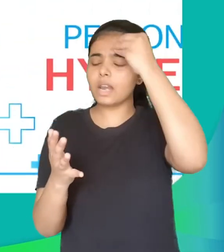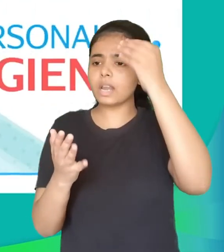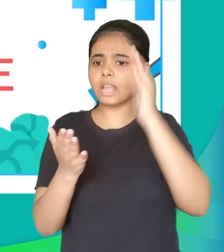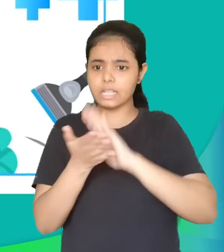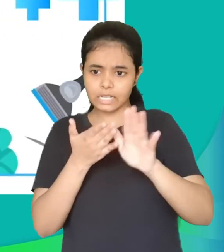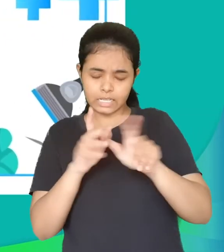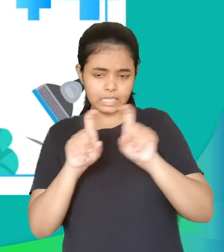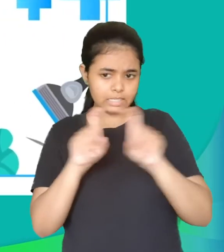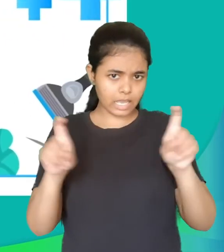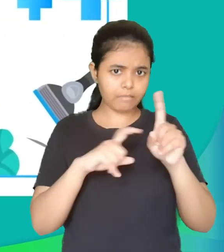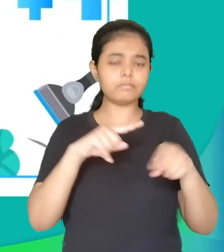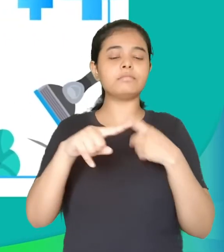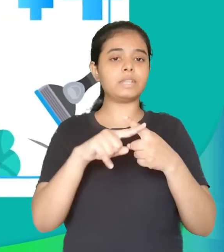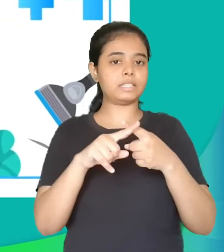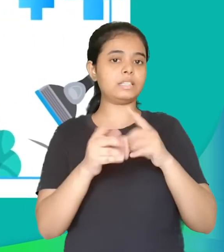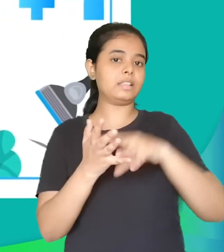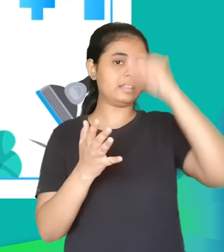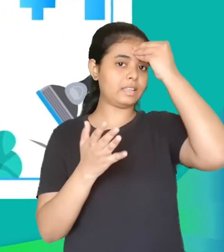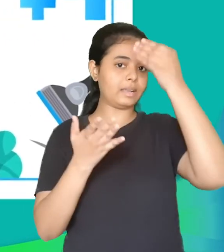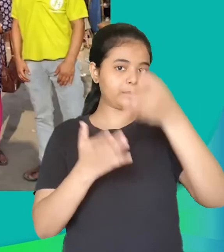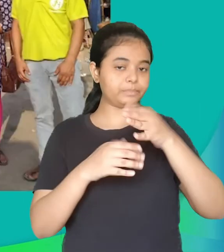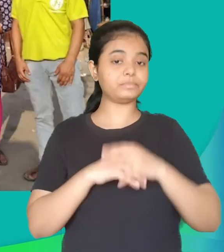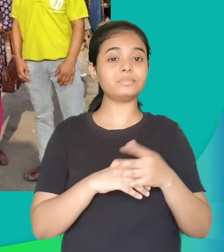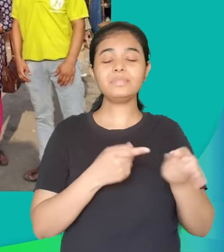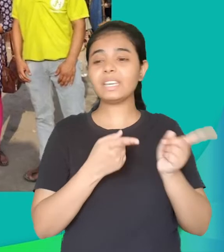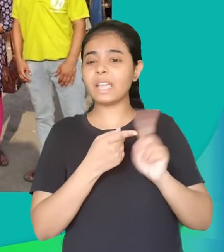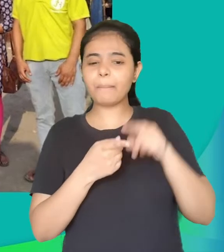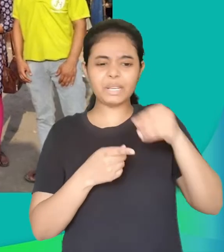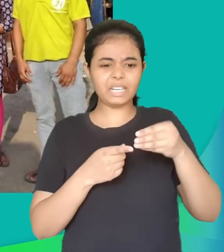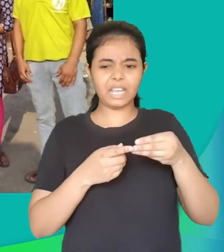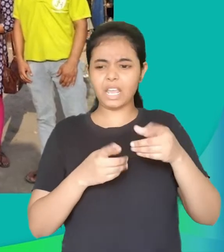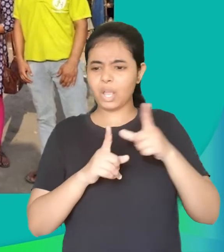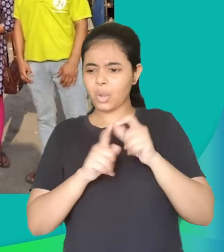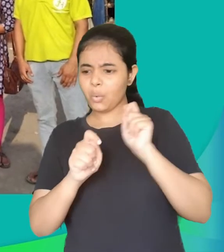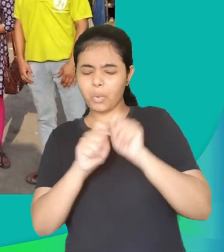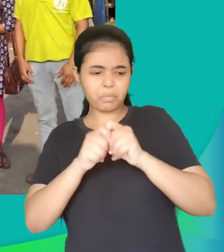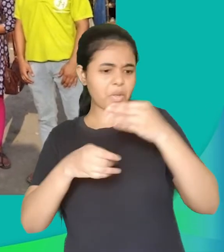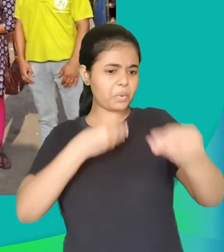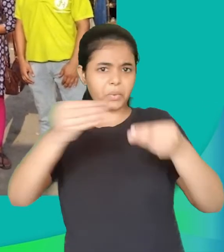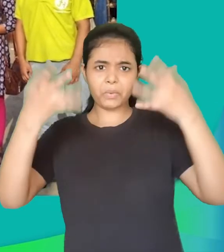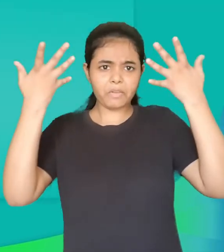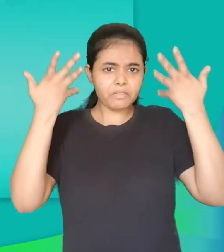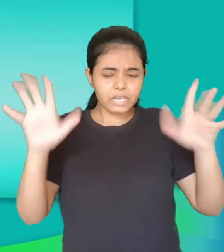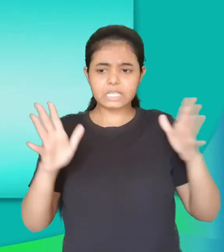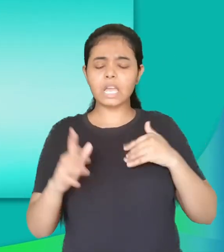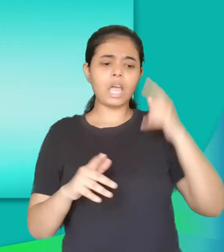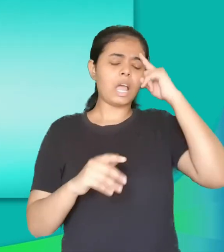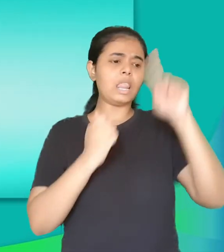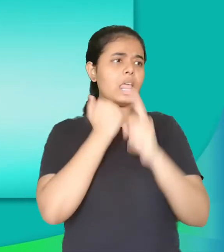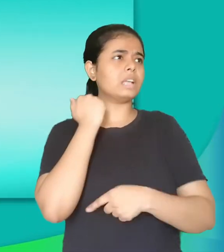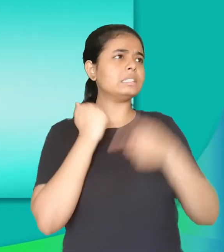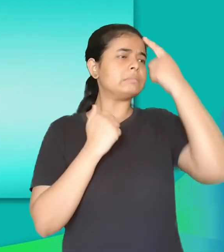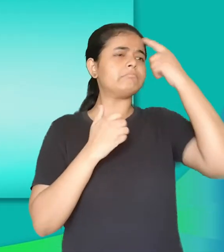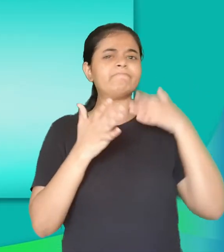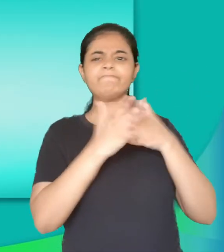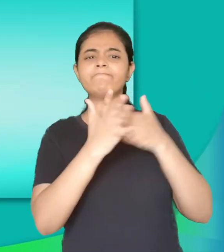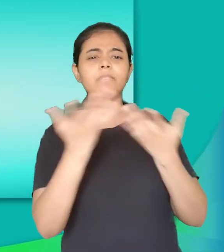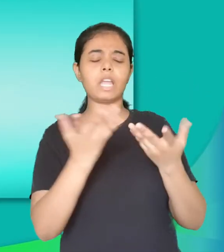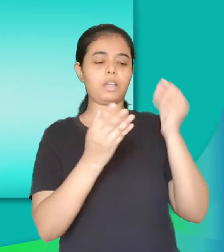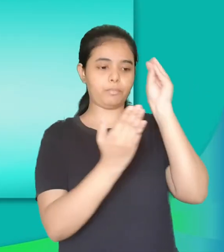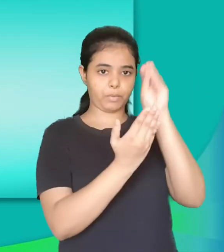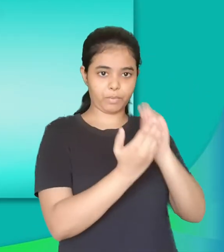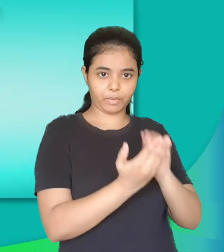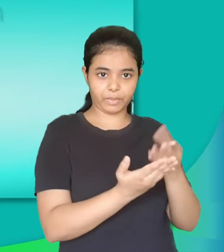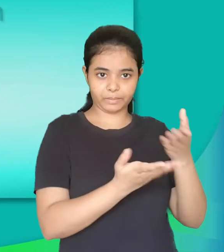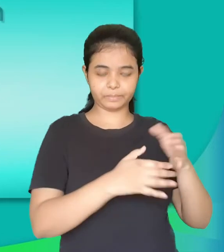health and hygiene for food handlers of food distribution organizations and also make recommendations